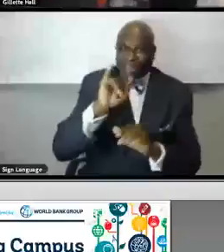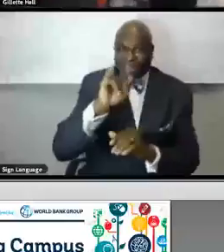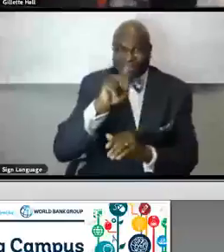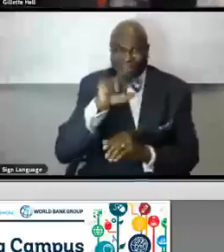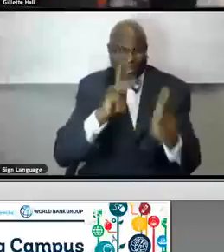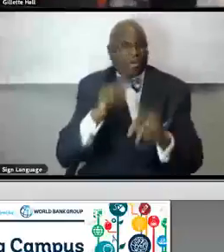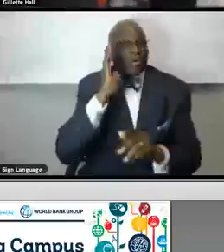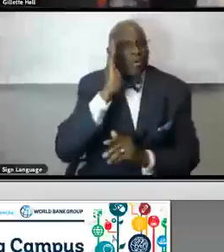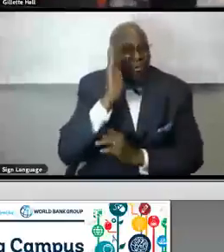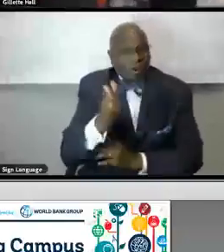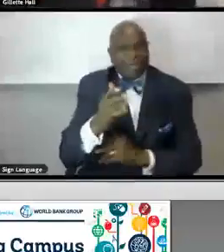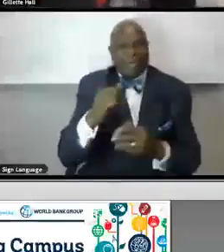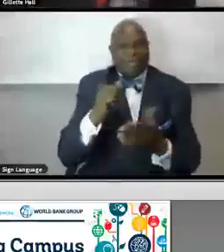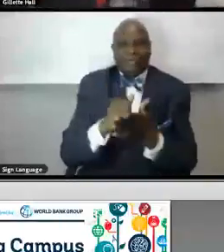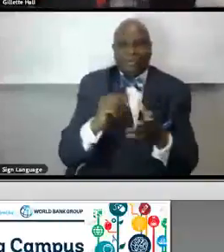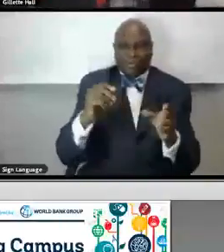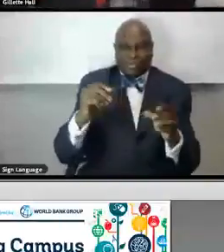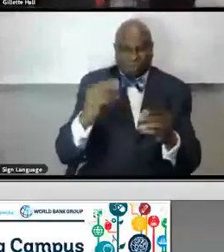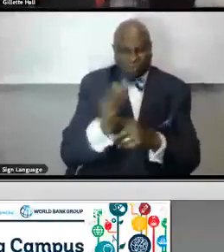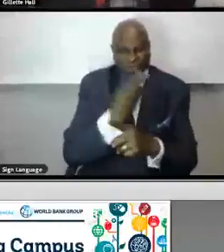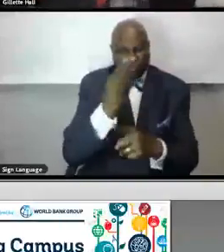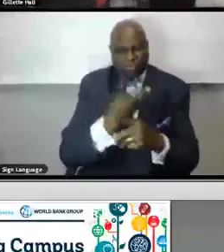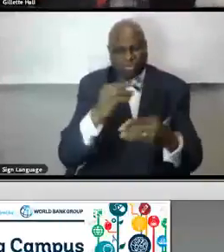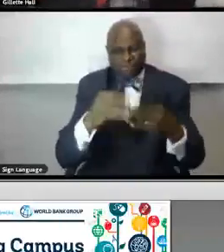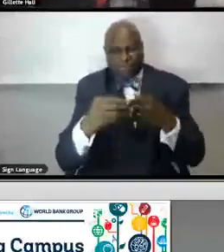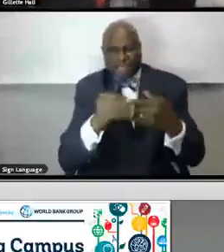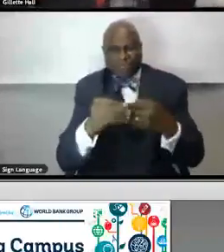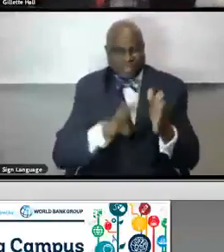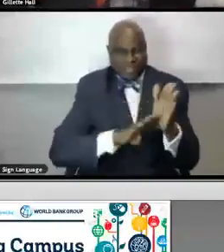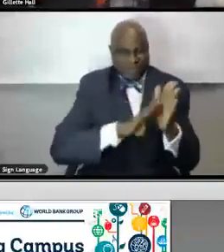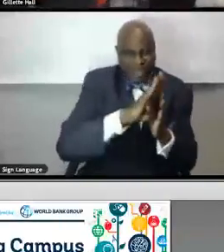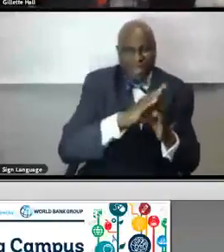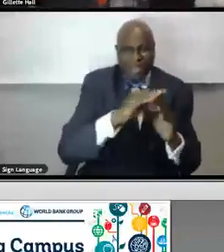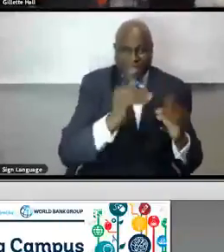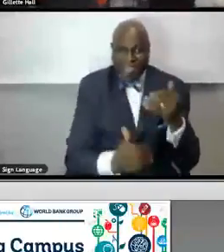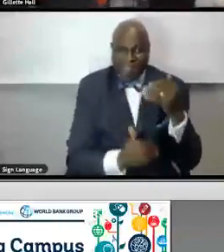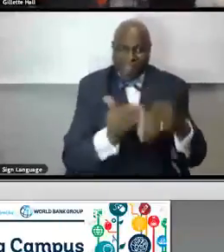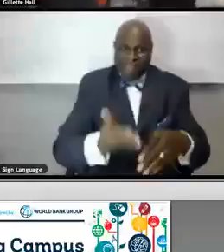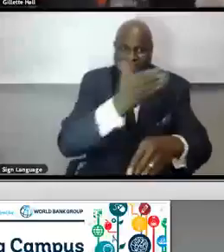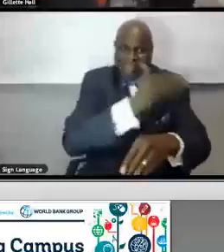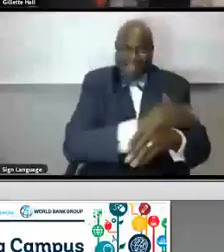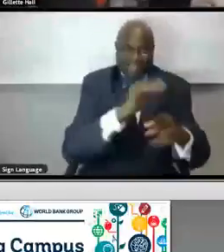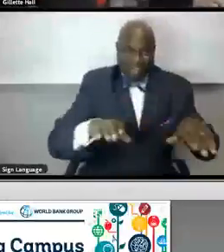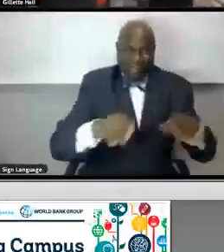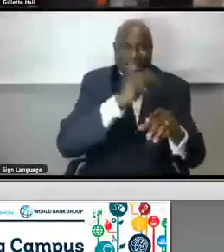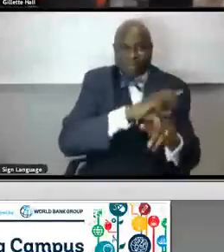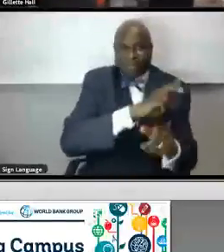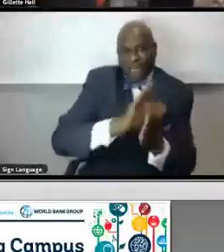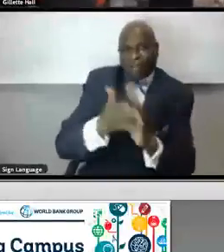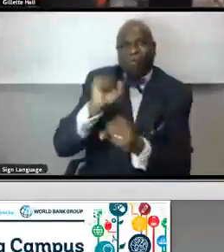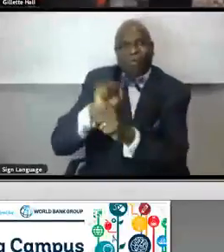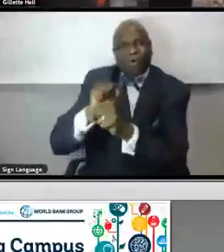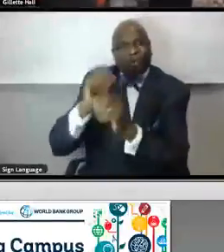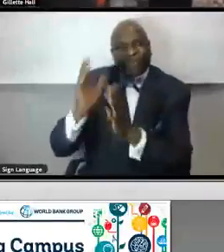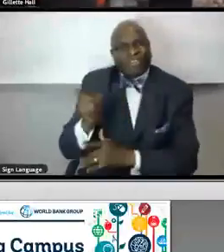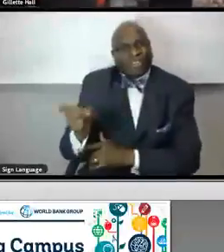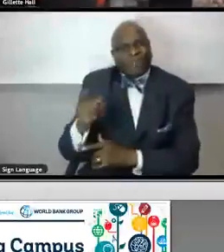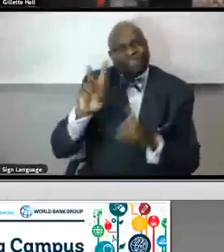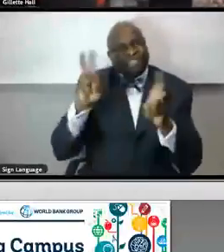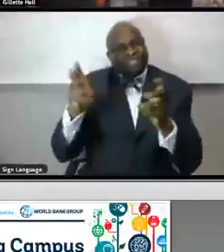peoples are going to be able to parlay the development advances they are getting in childhood into the labor market because of the issue